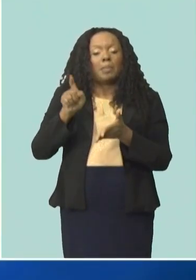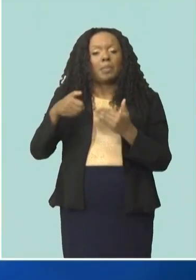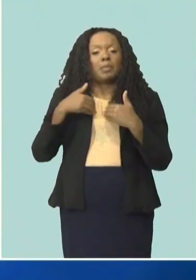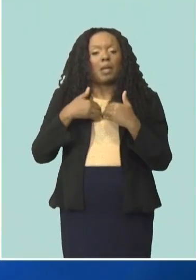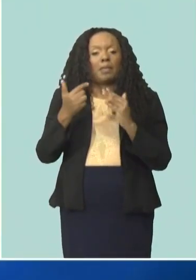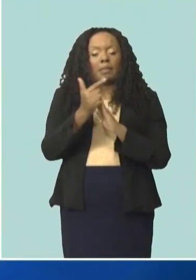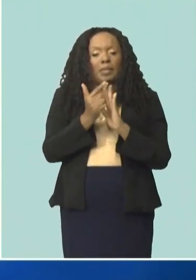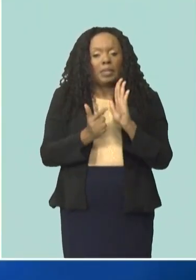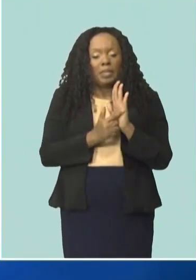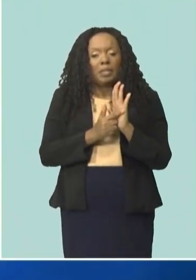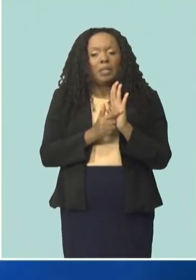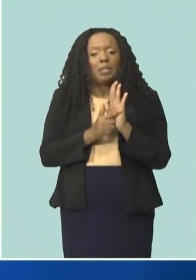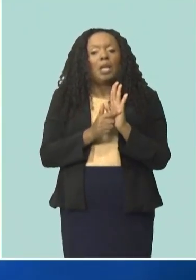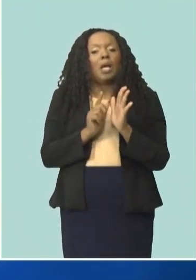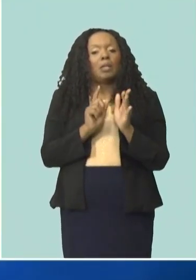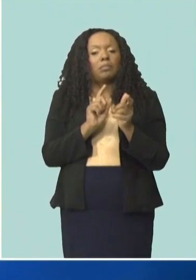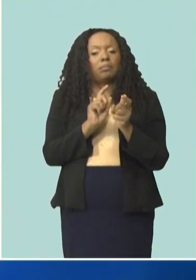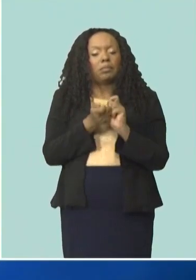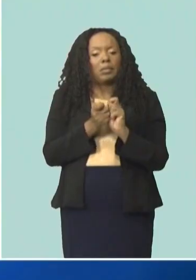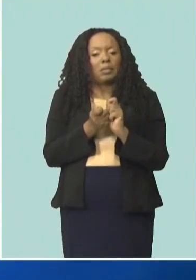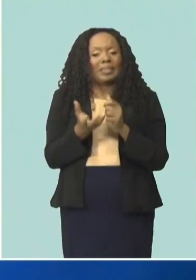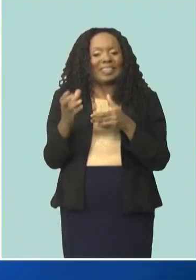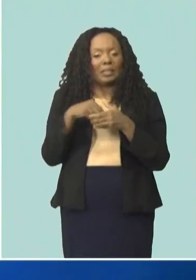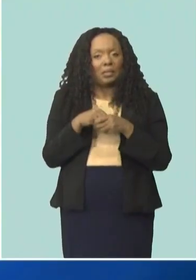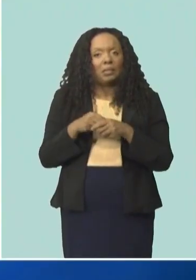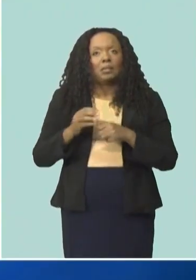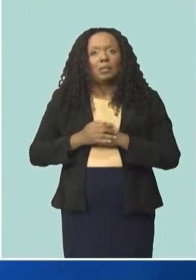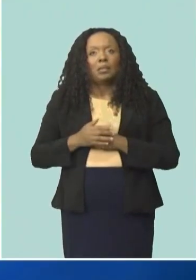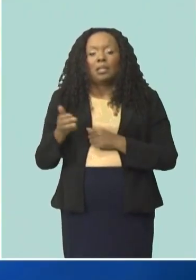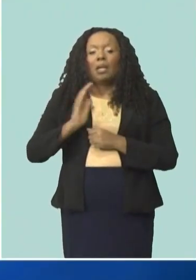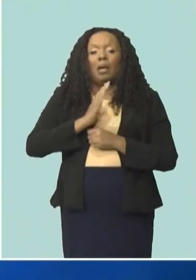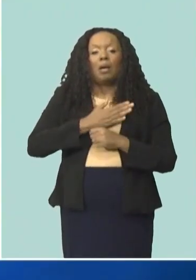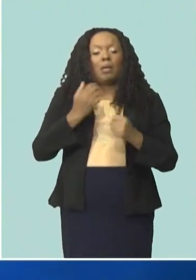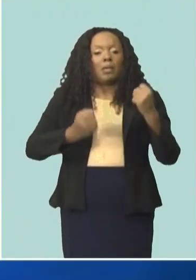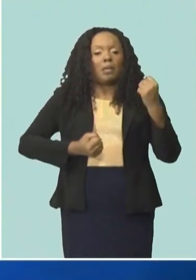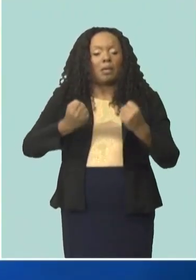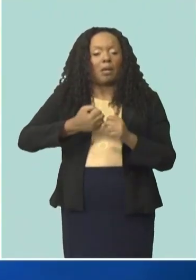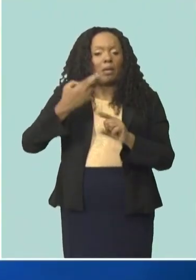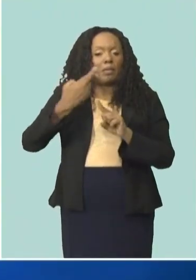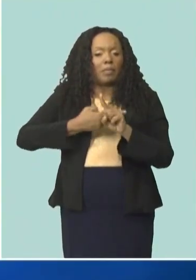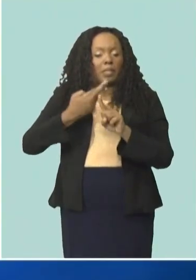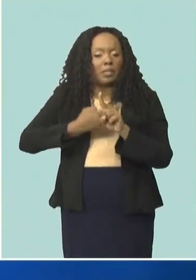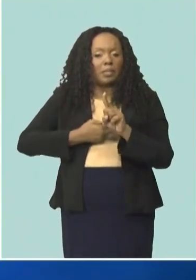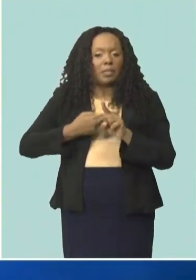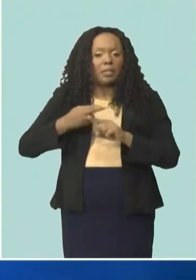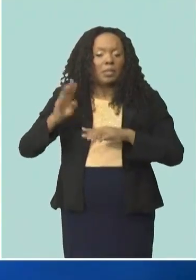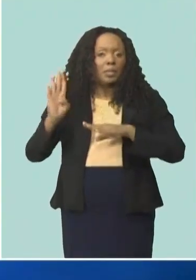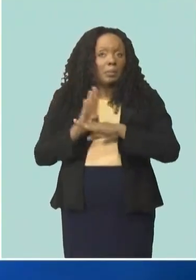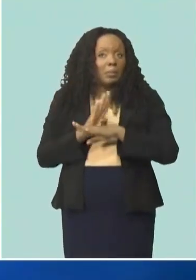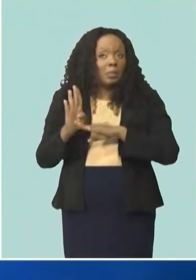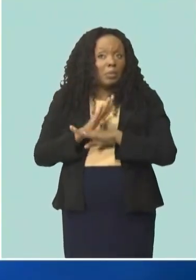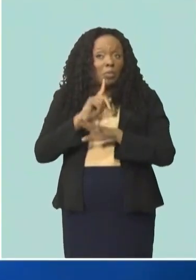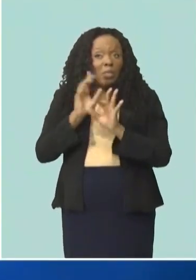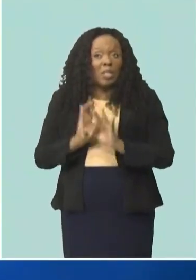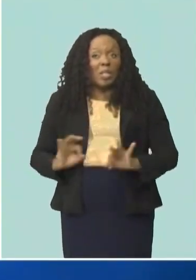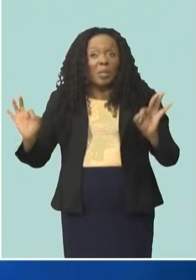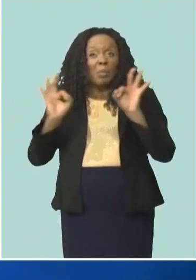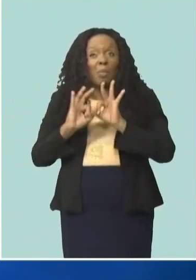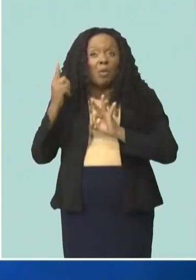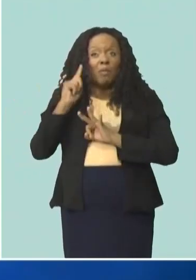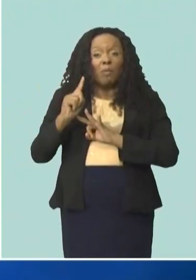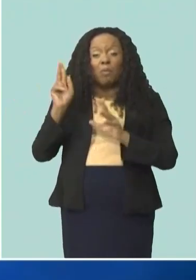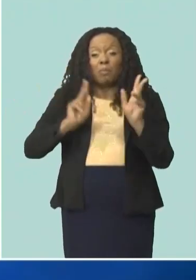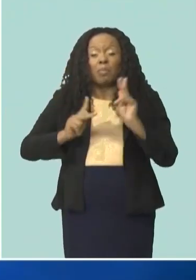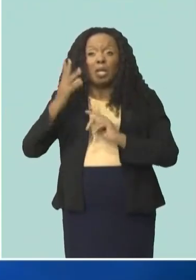legislative reform. Our car rental firms, key contributors of foreign exchange and indispensable to our visitor experience,